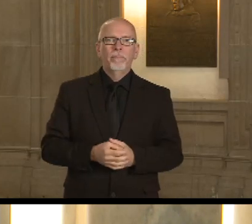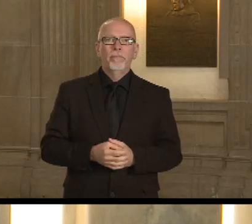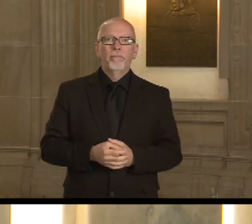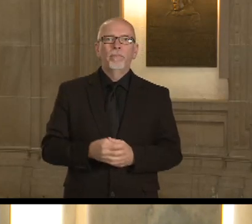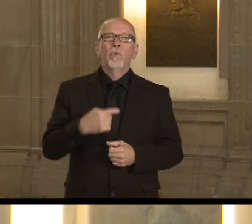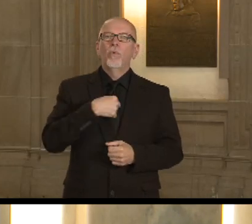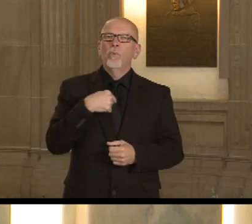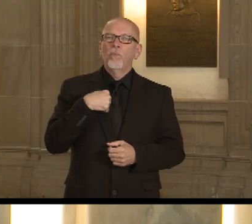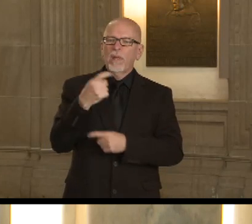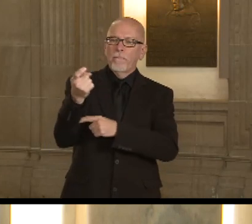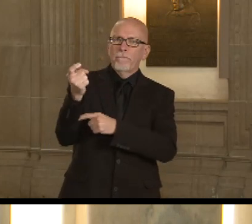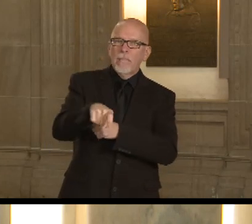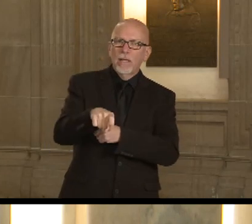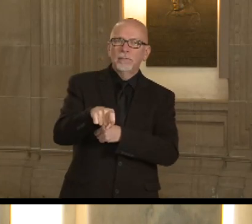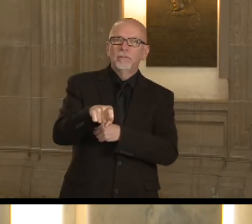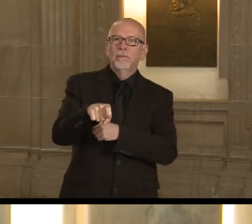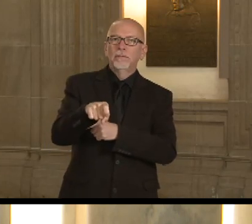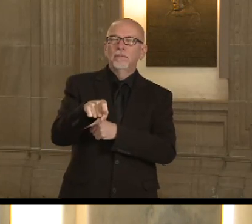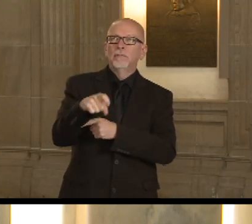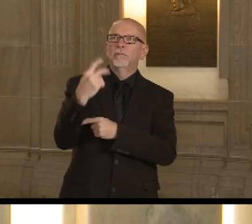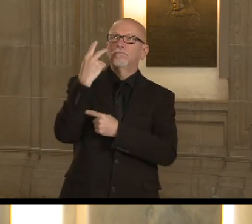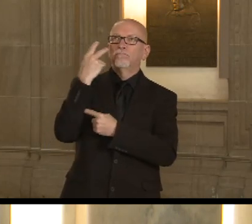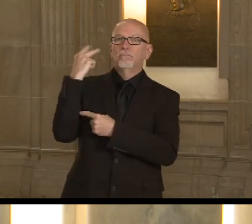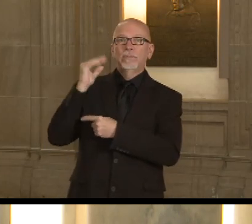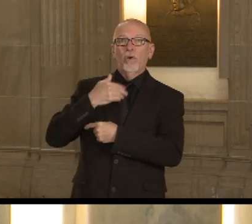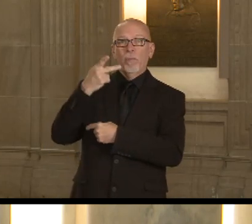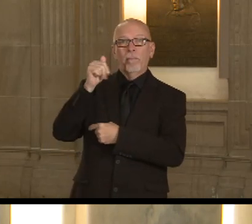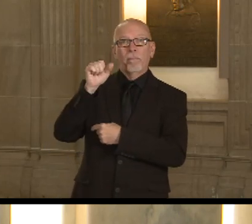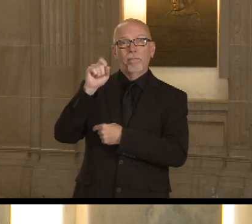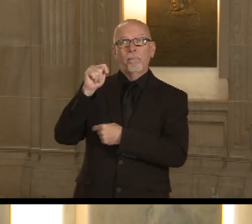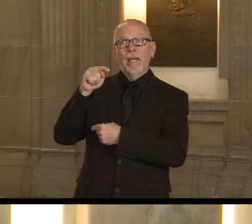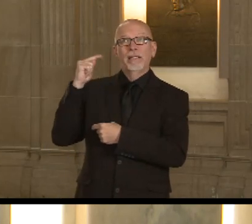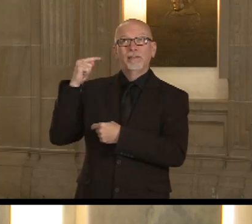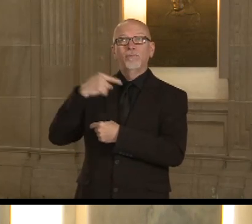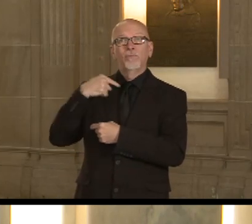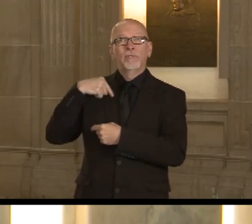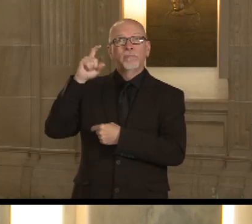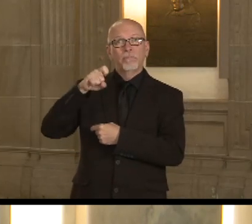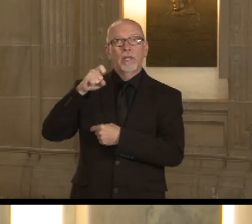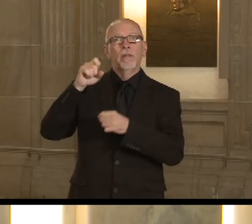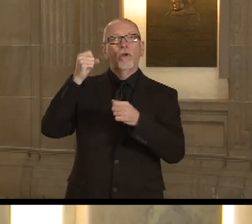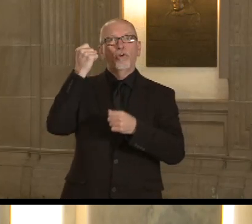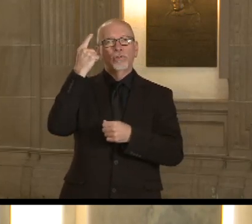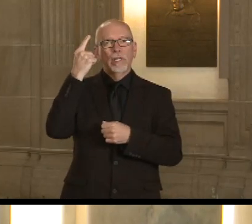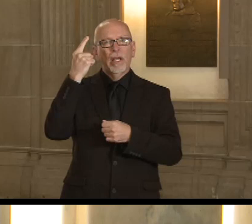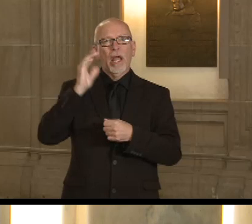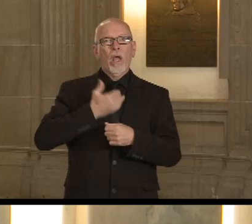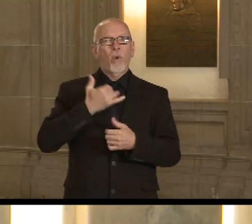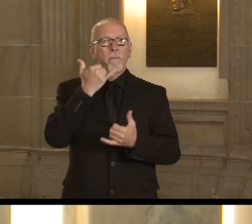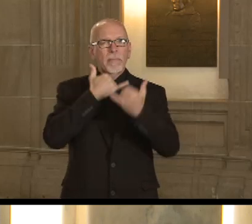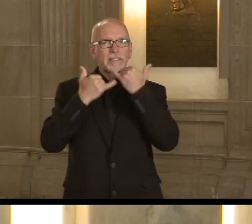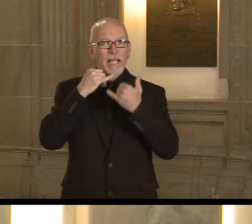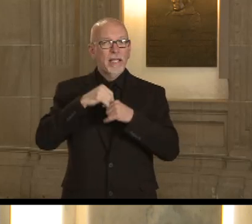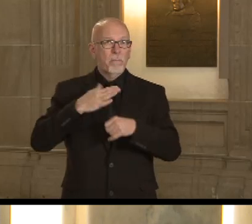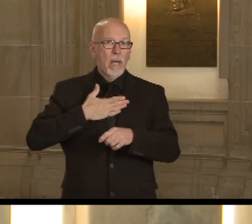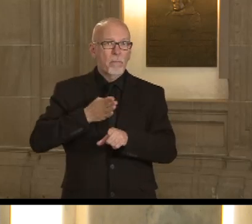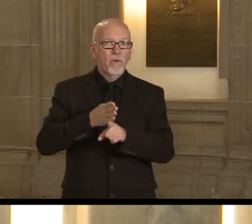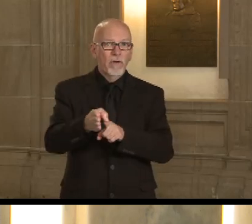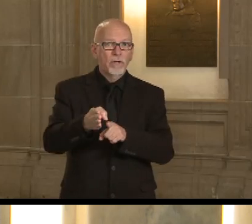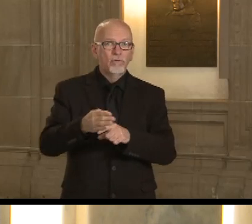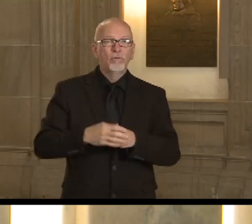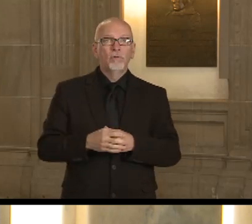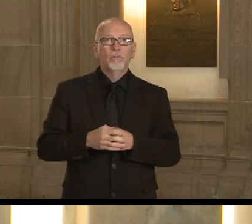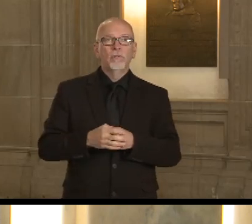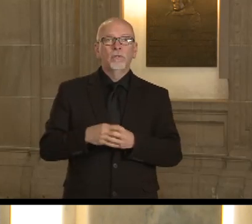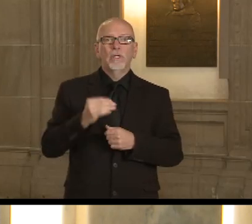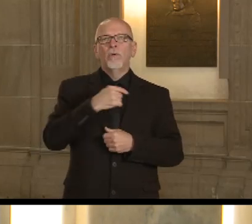We must acknowledge our past. We must understand our mistakes in my profession, and